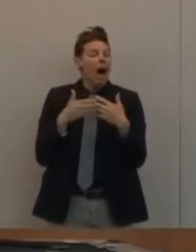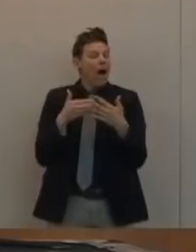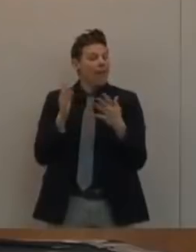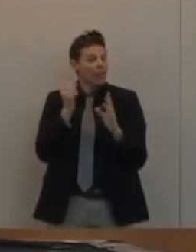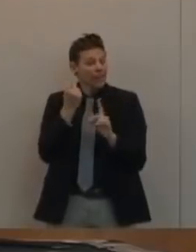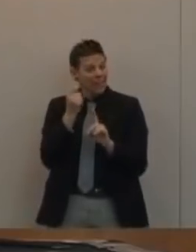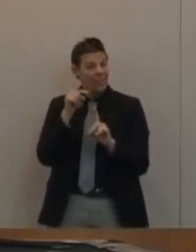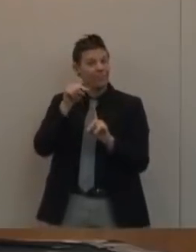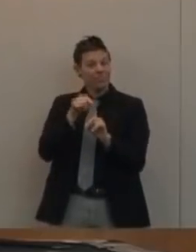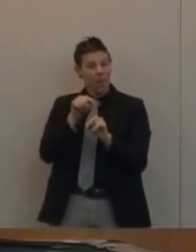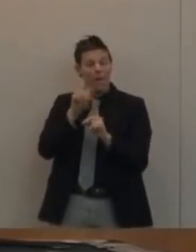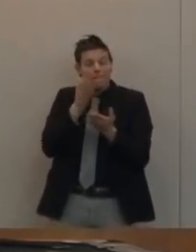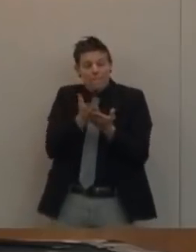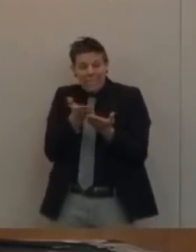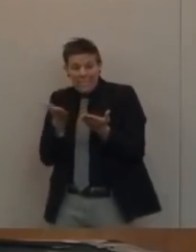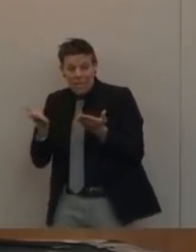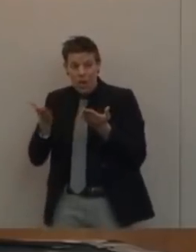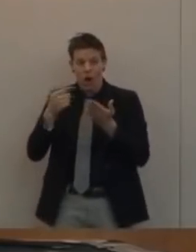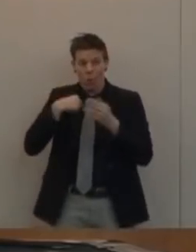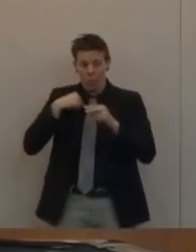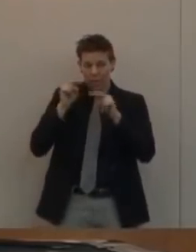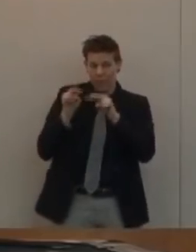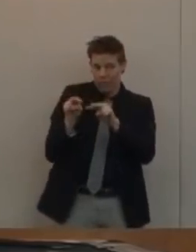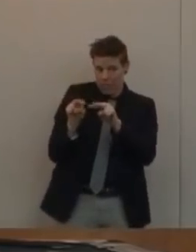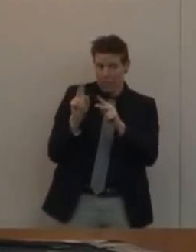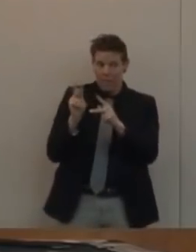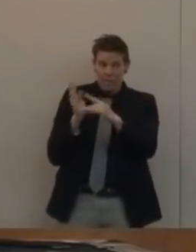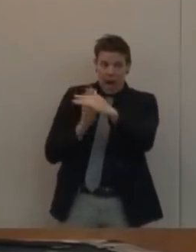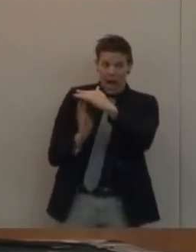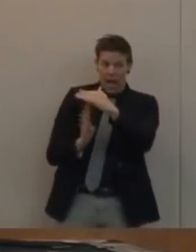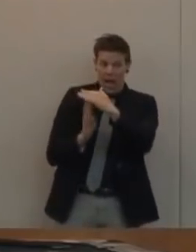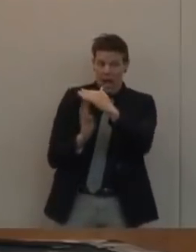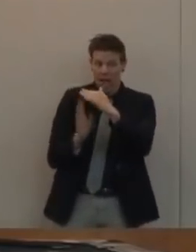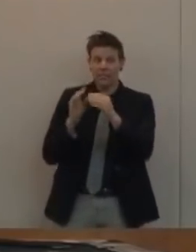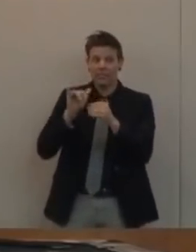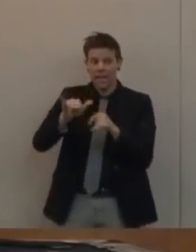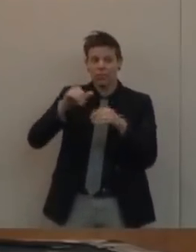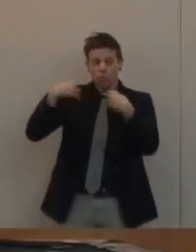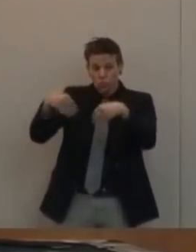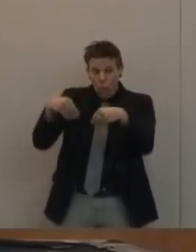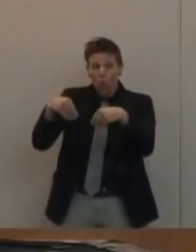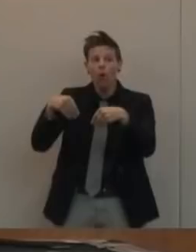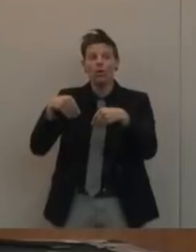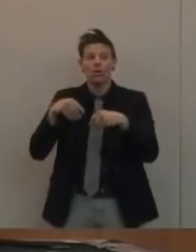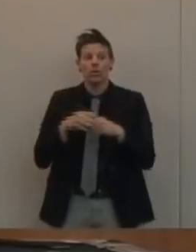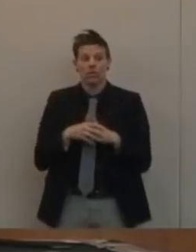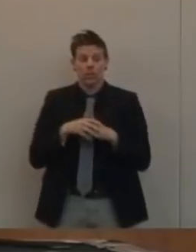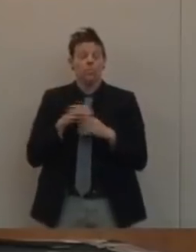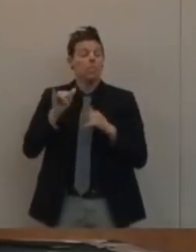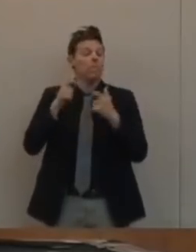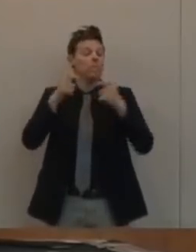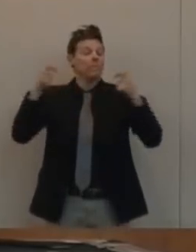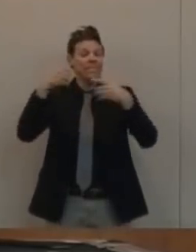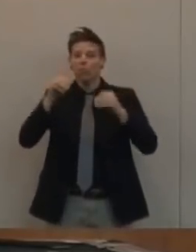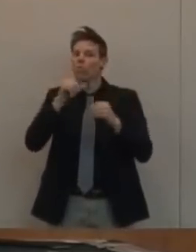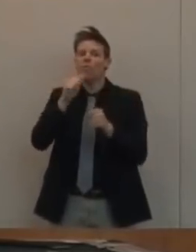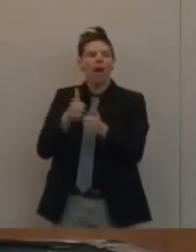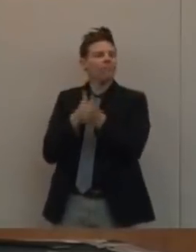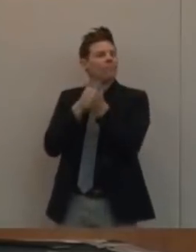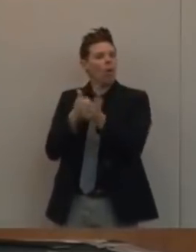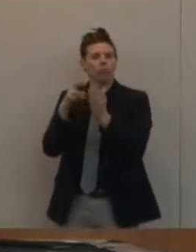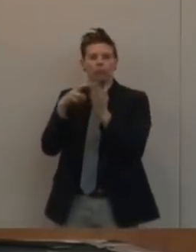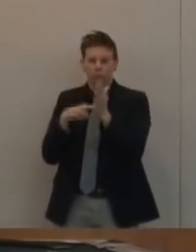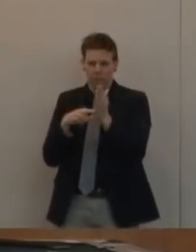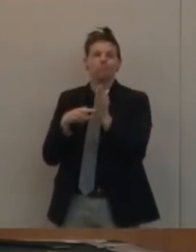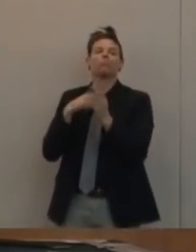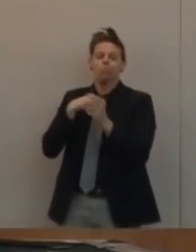taken seriously, those big box stores that also have nurseries will be cited and held accountable.